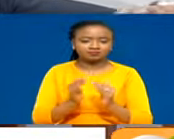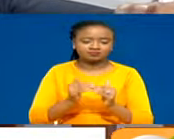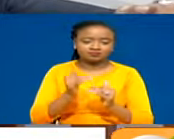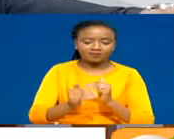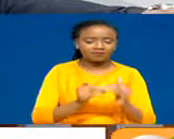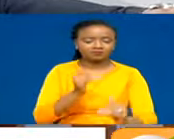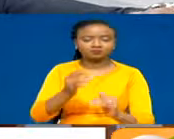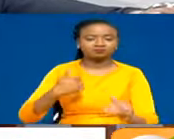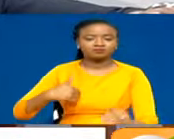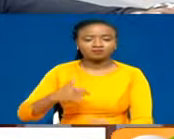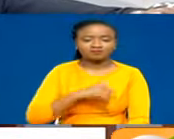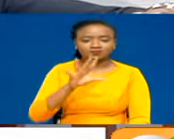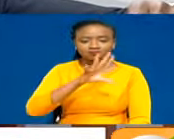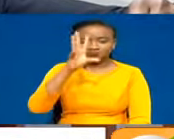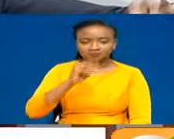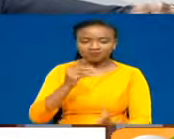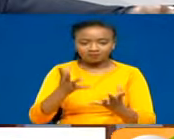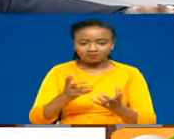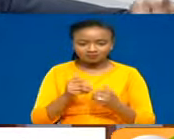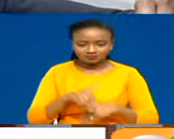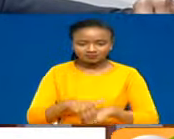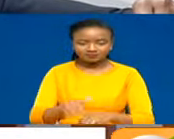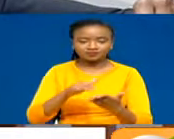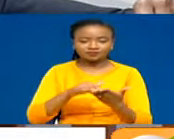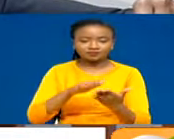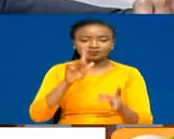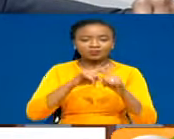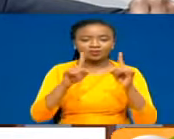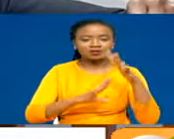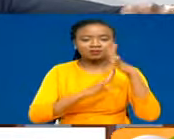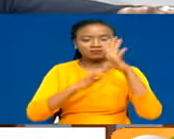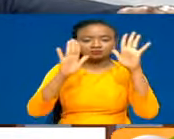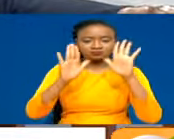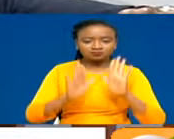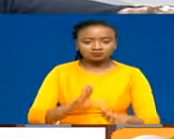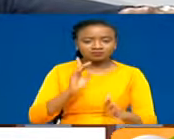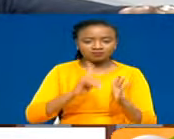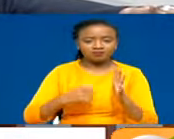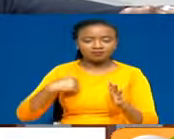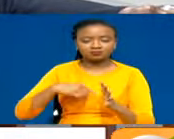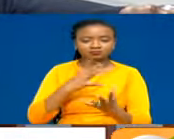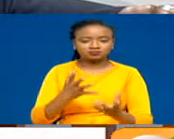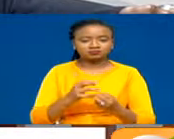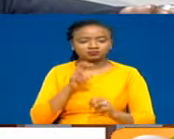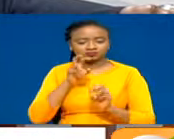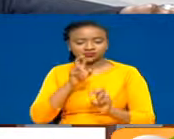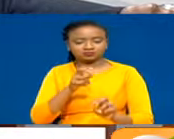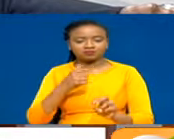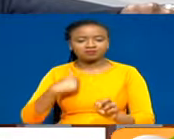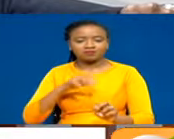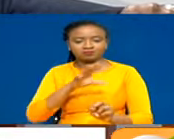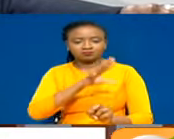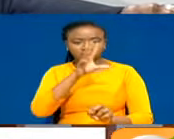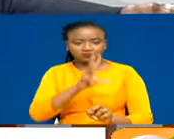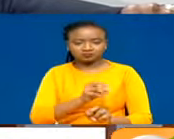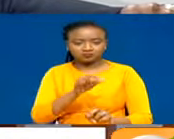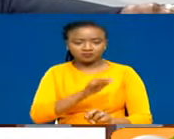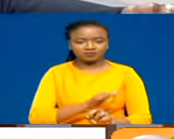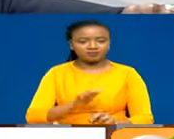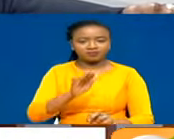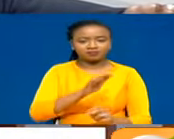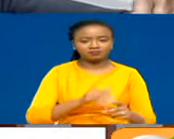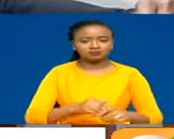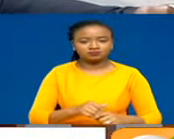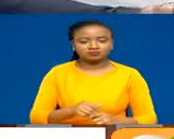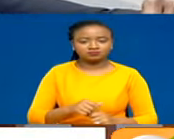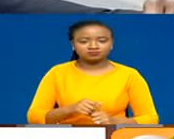We Africans need to follow more. But most important, Jeff, we need to look at our continent. Yeah, we look to look at our